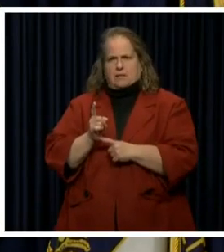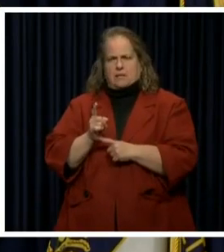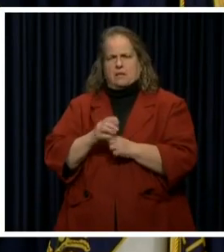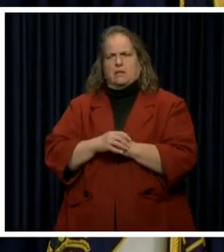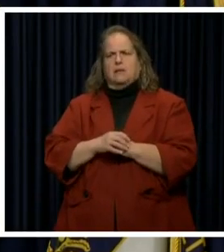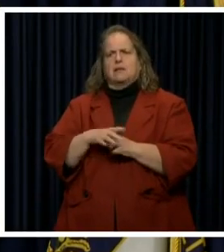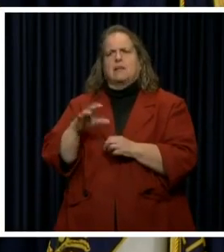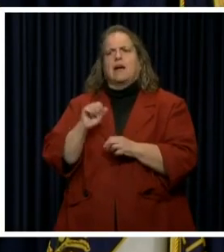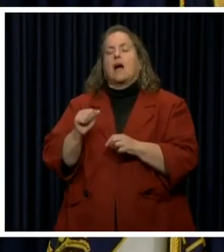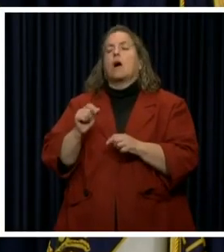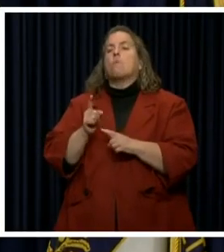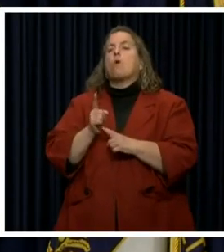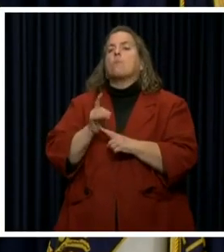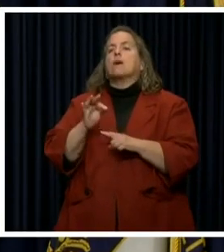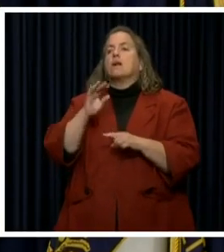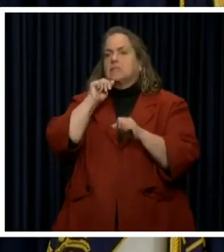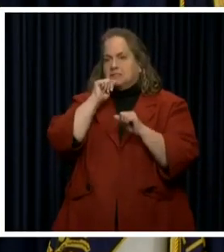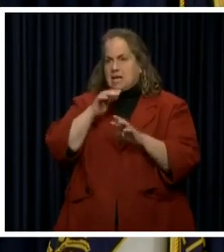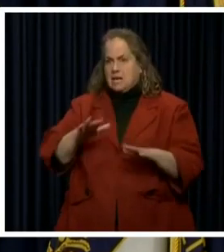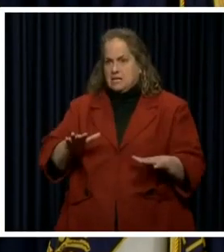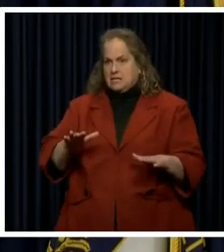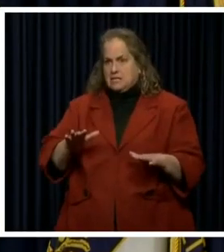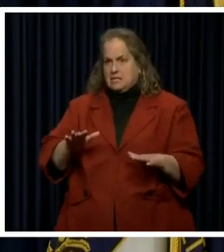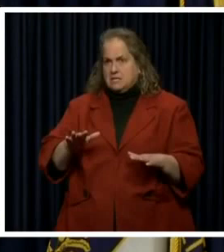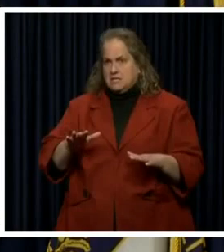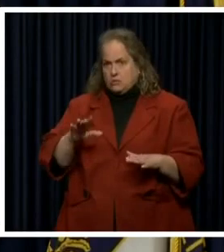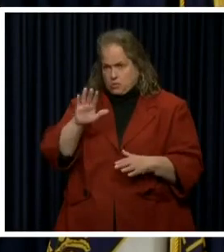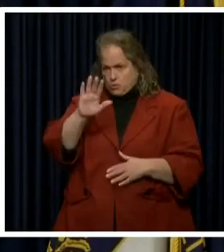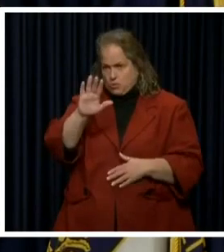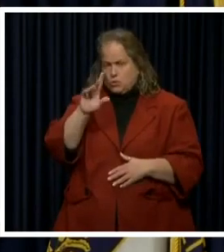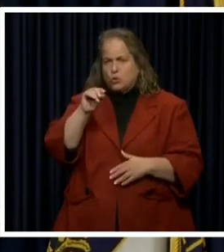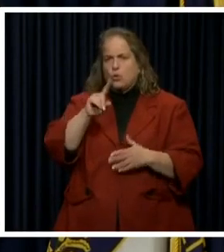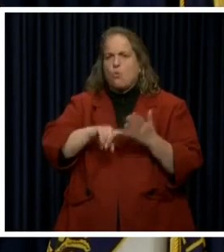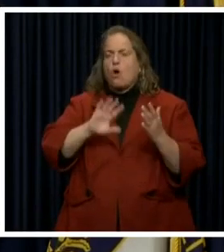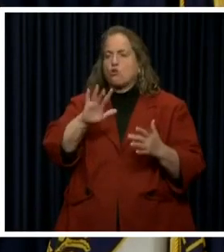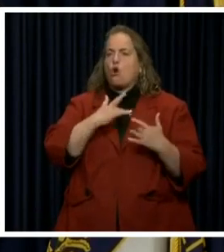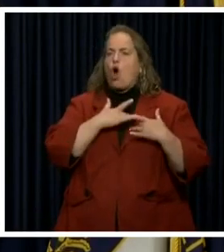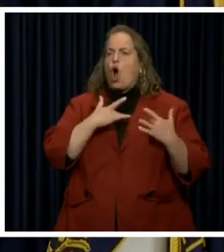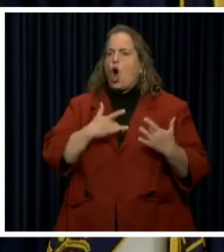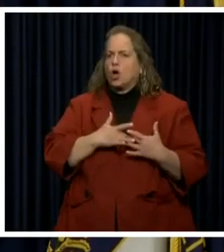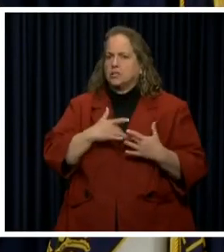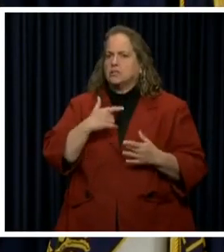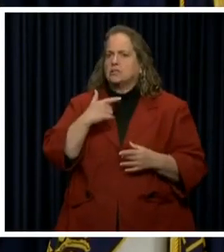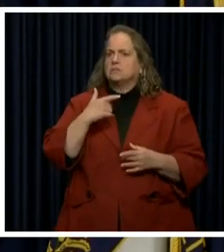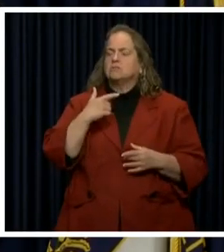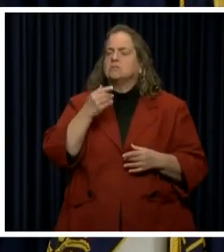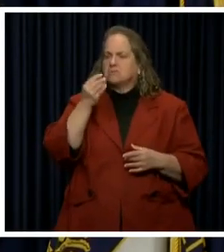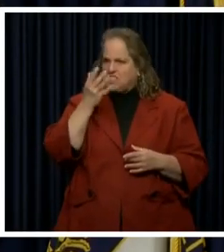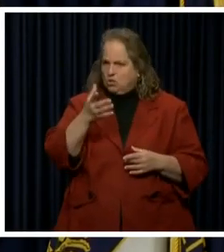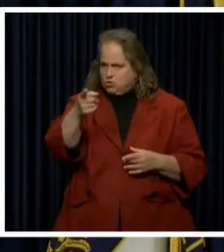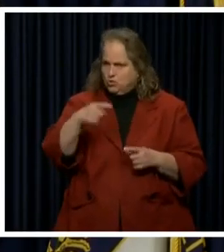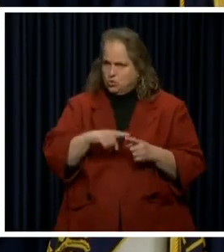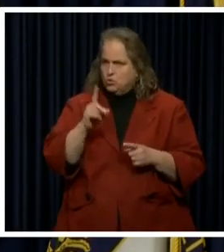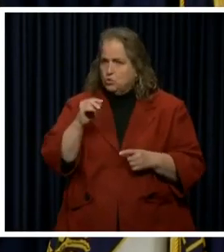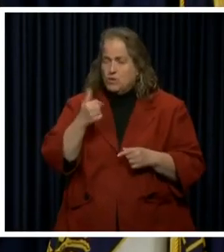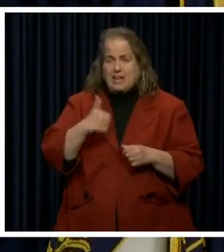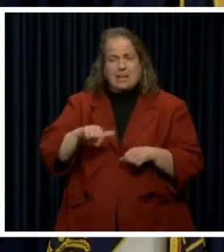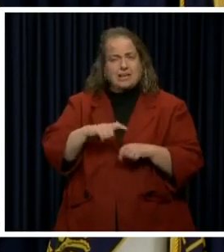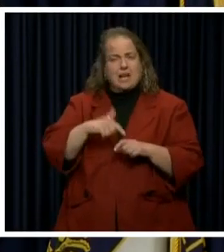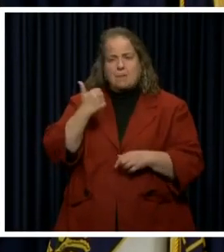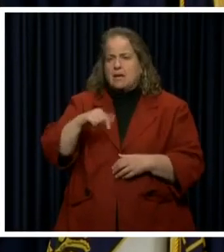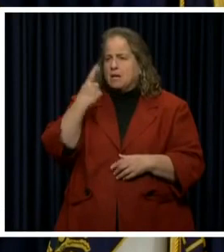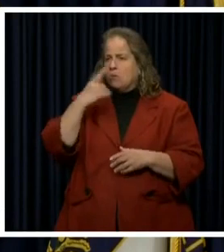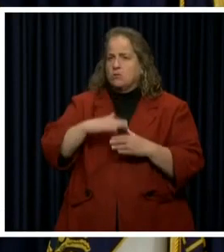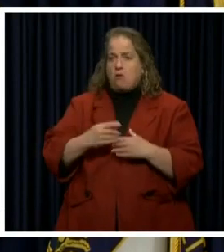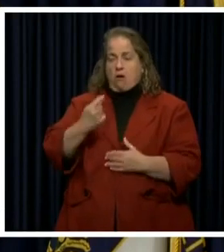Take a moment of silence, and you do what your heart calls you to do, but anytime somebody's on a ventilator, it's